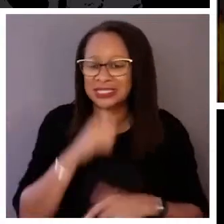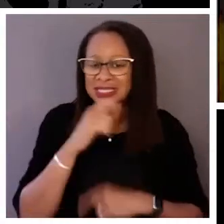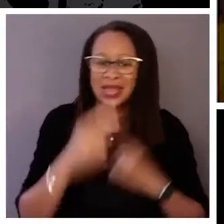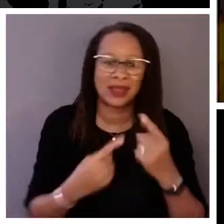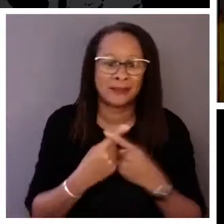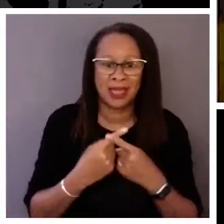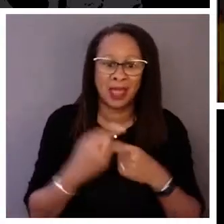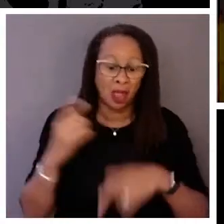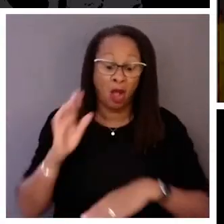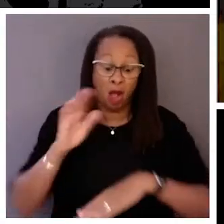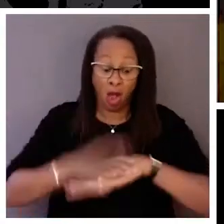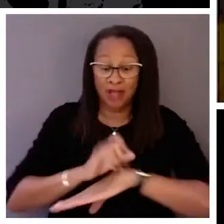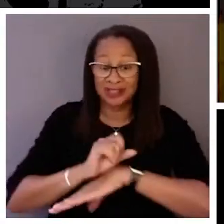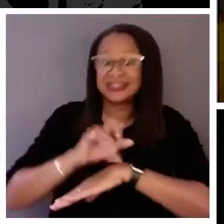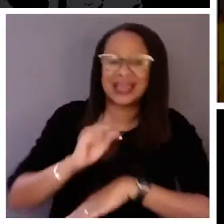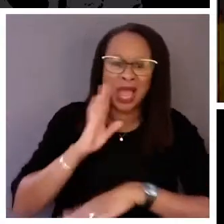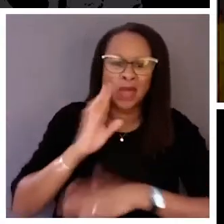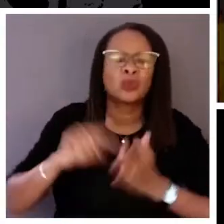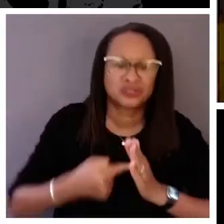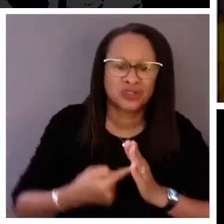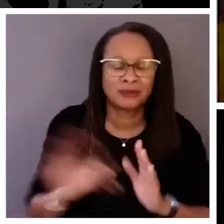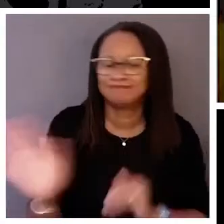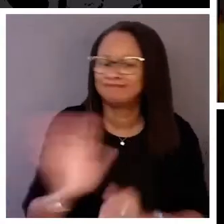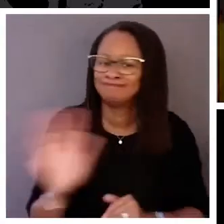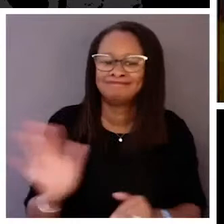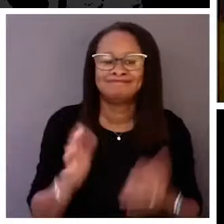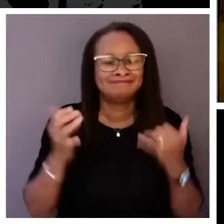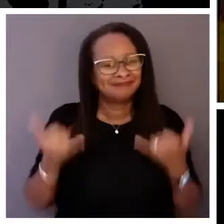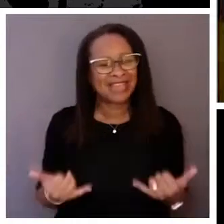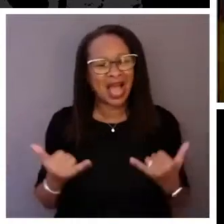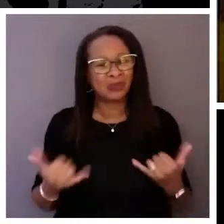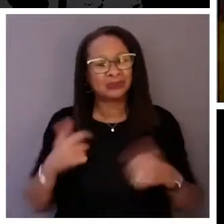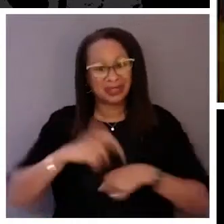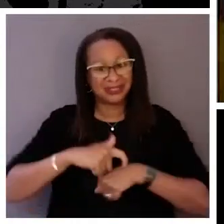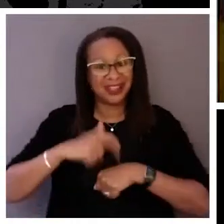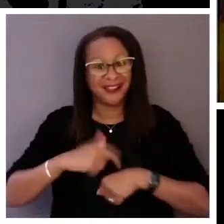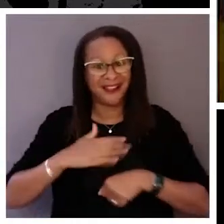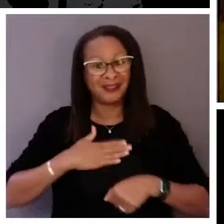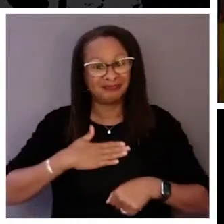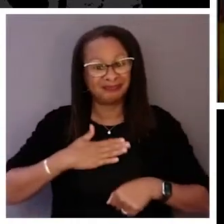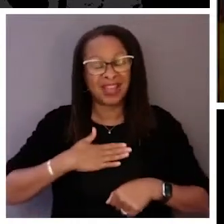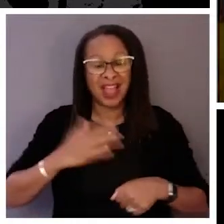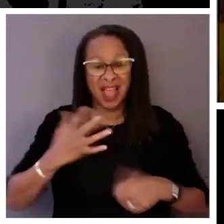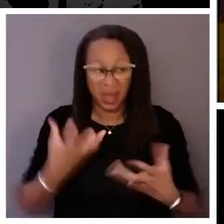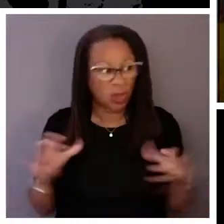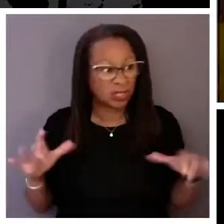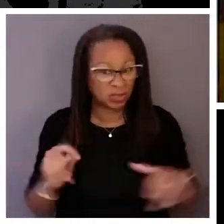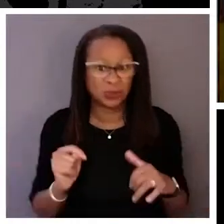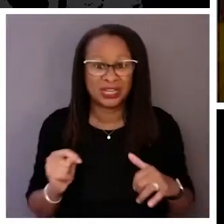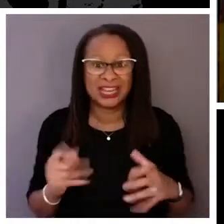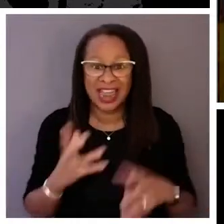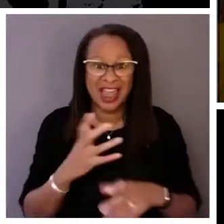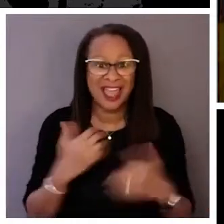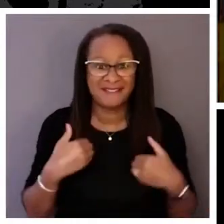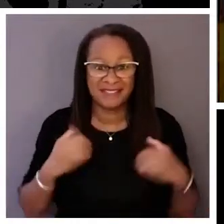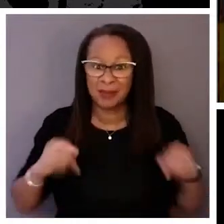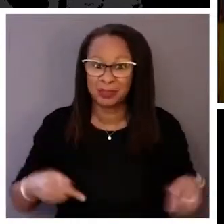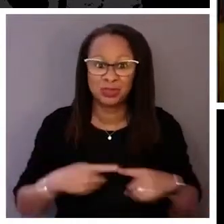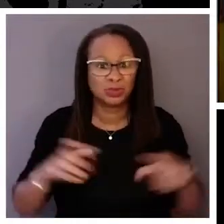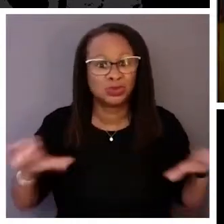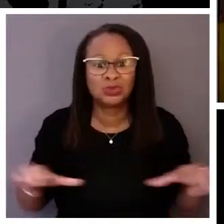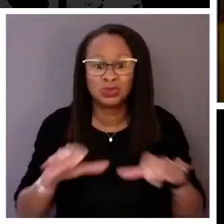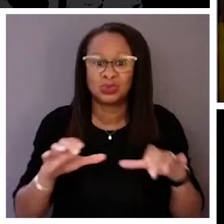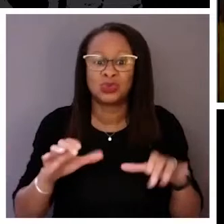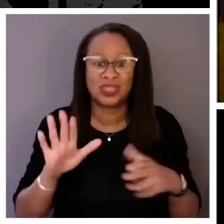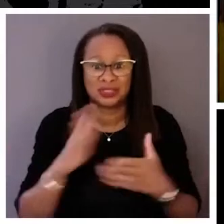not about once I'm on set, it's like, this is my time and this is what I want to be doing. And I get to play